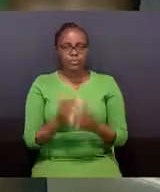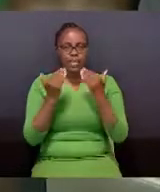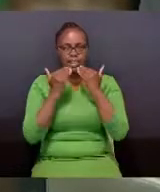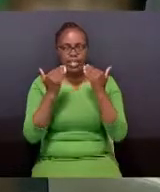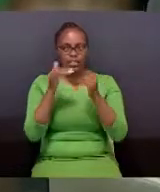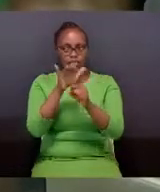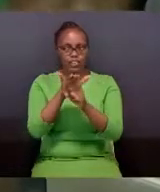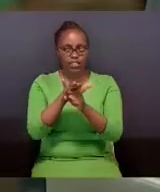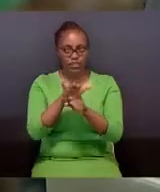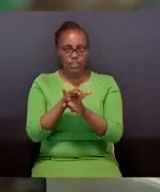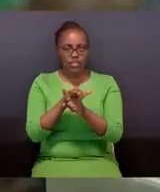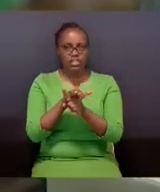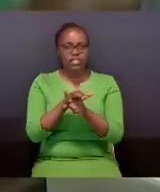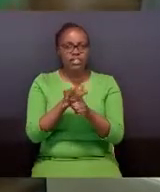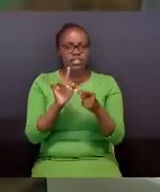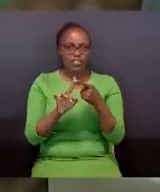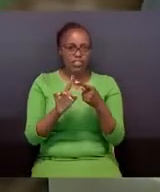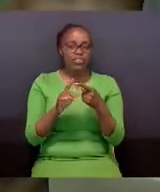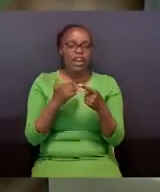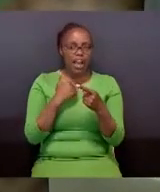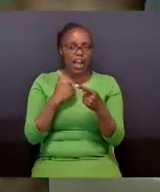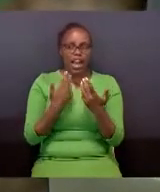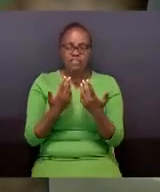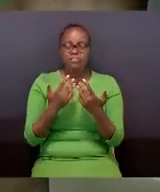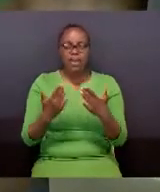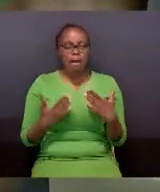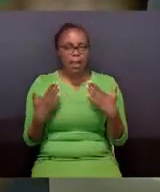you very much. I've had about three things that have made my day.